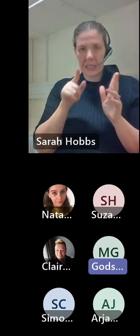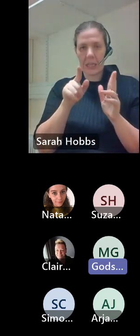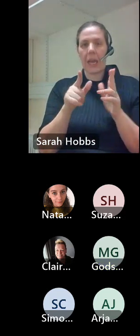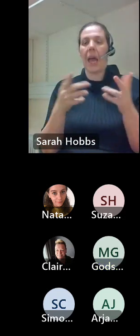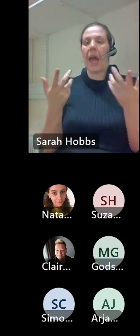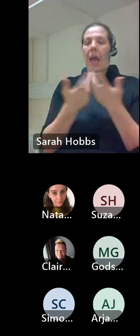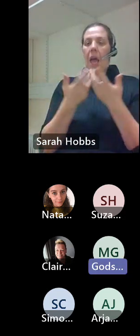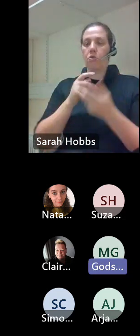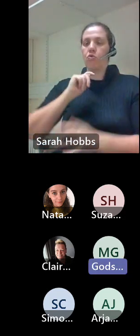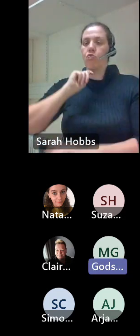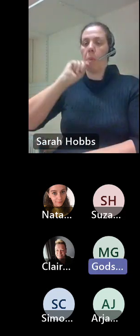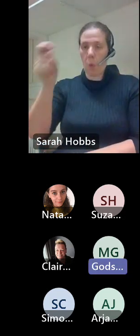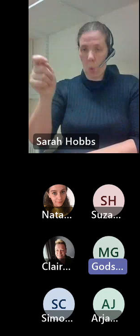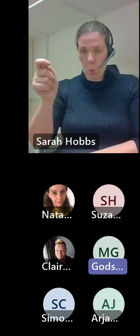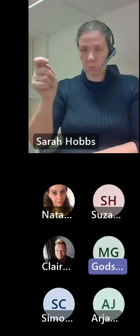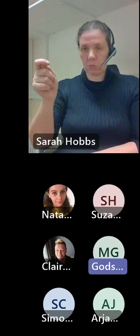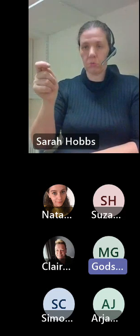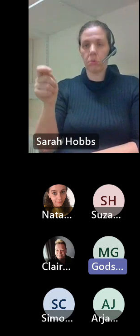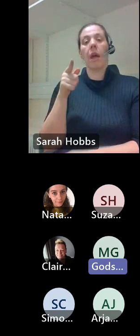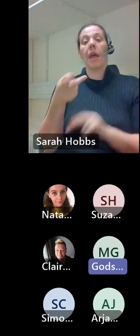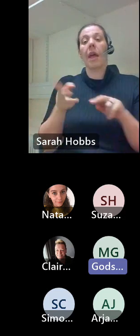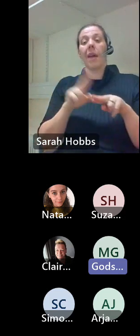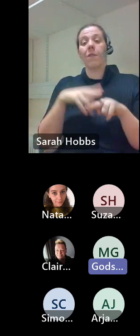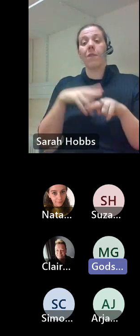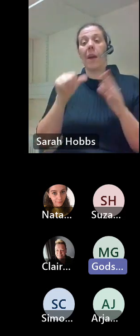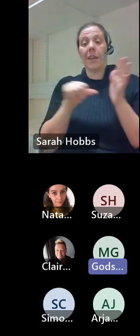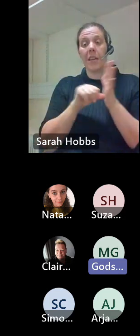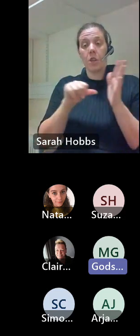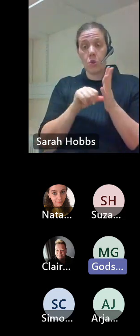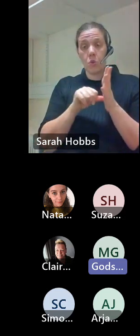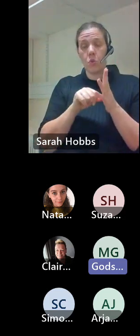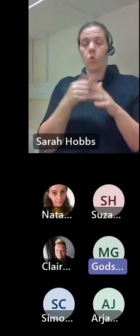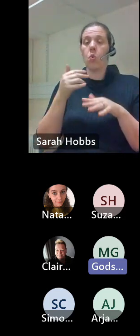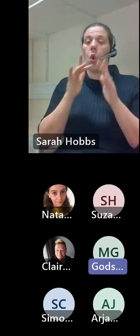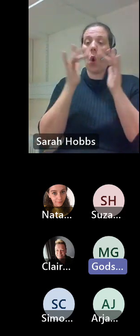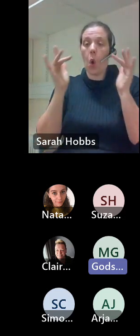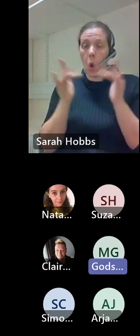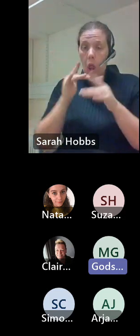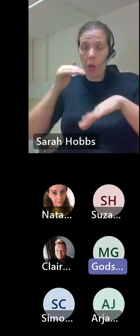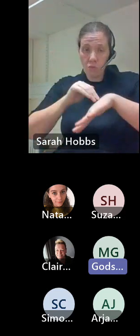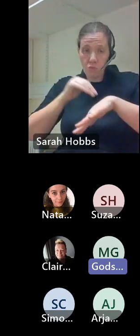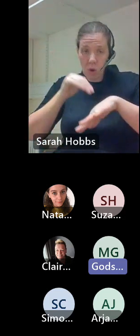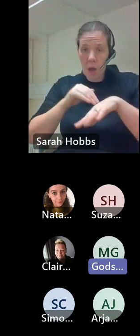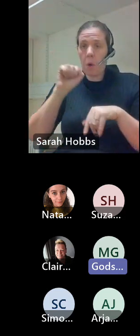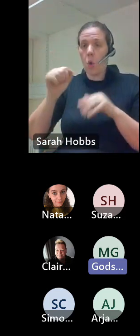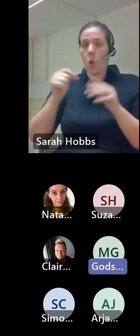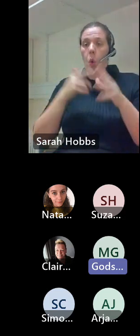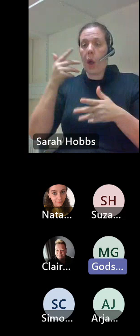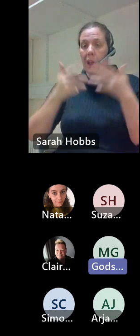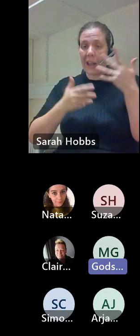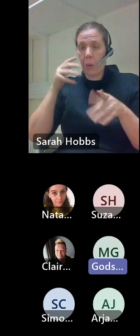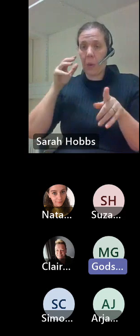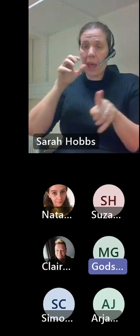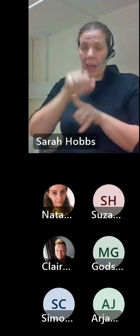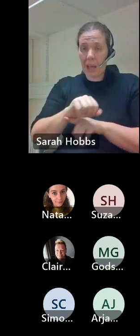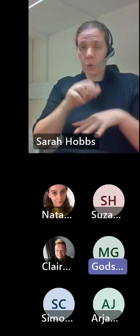reporting. If you have an issue of cybercrime, so in other words, your account is being taken over, or you have